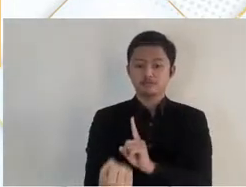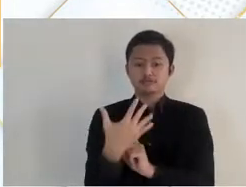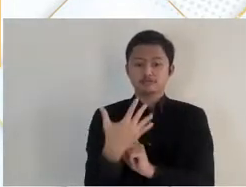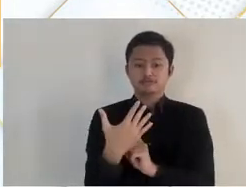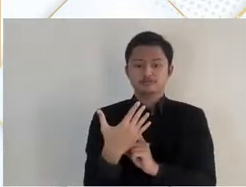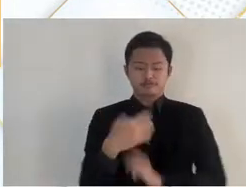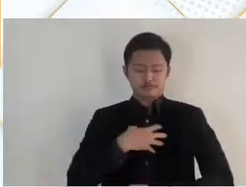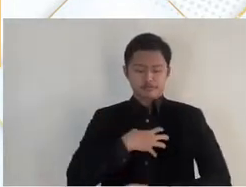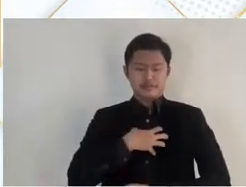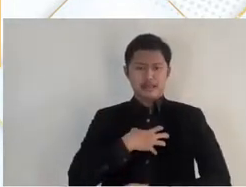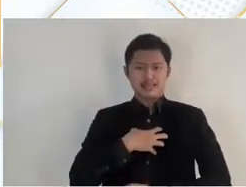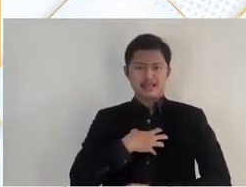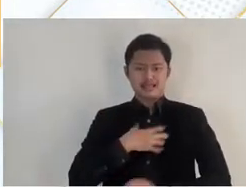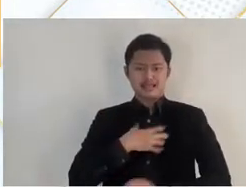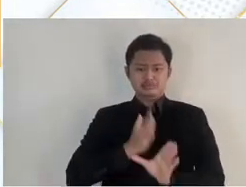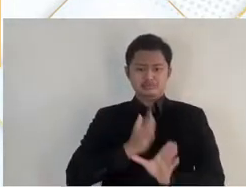psychologically.